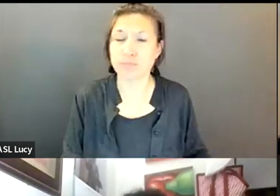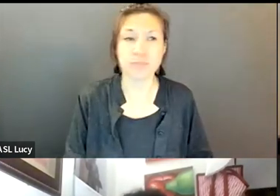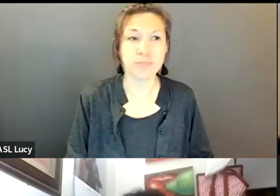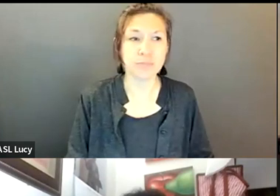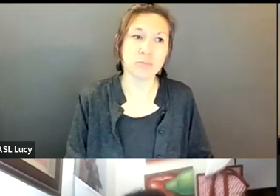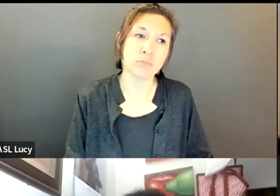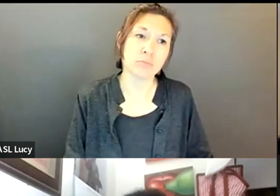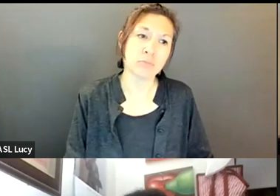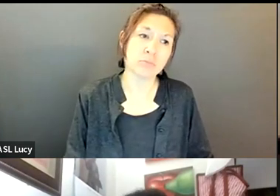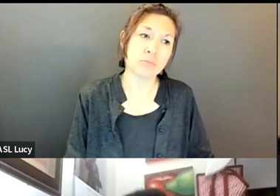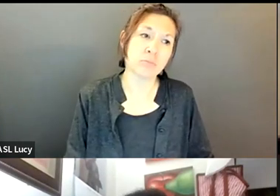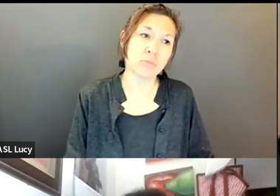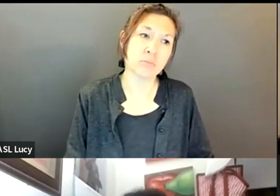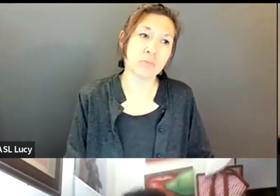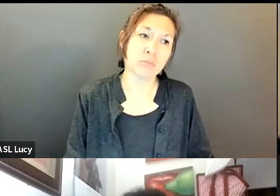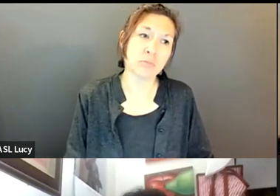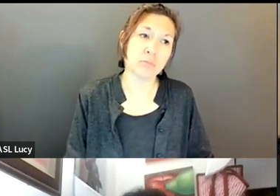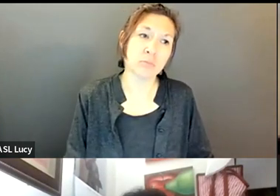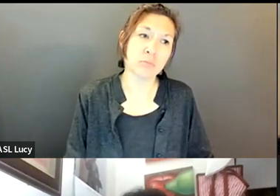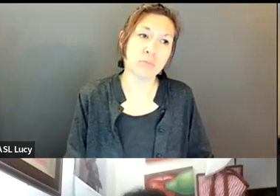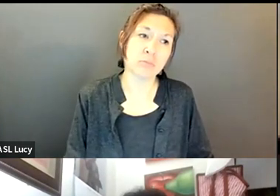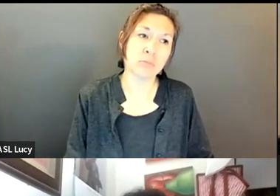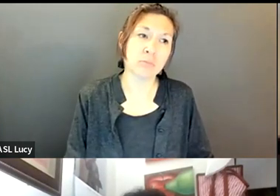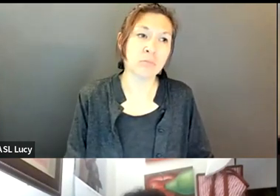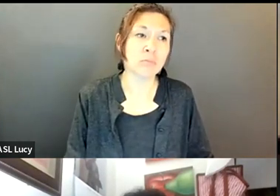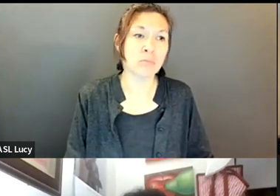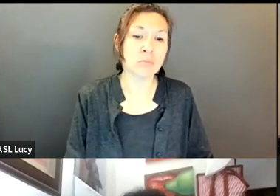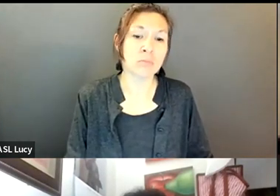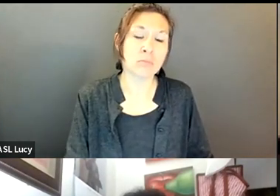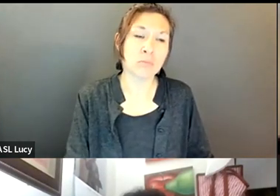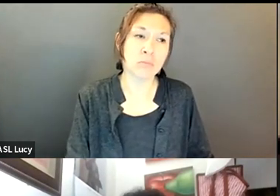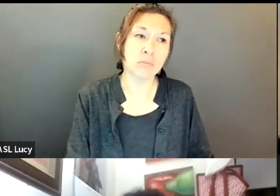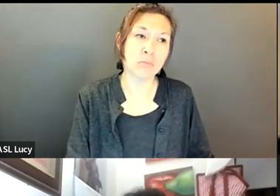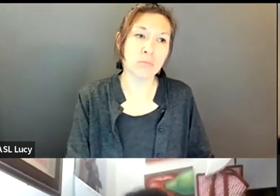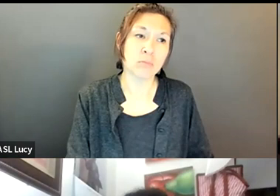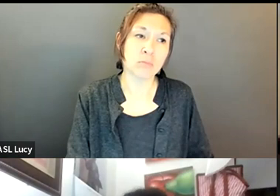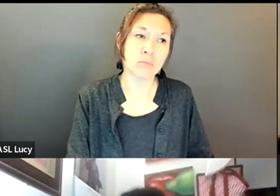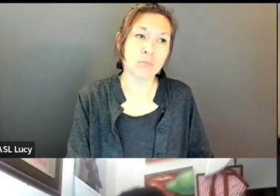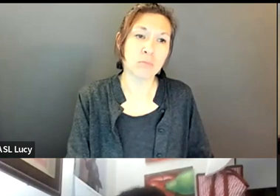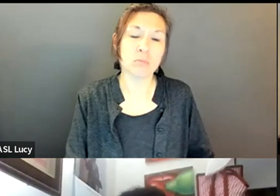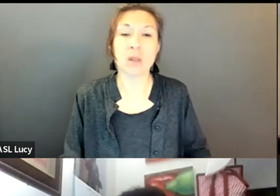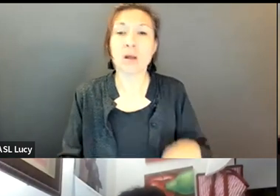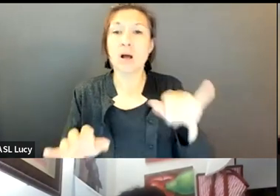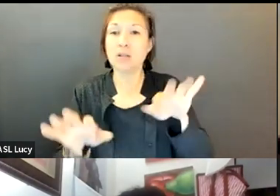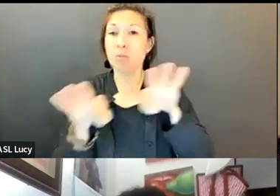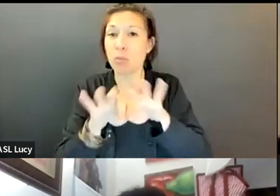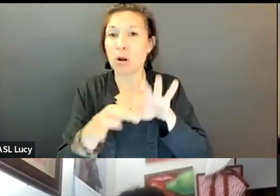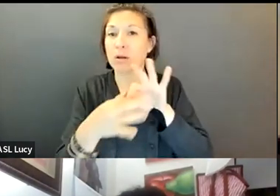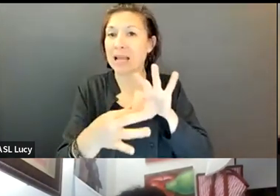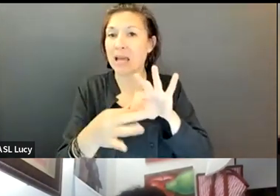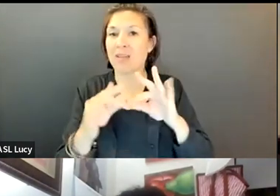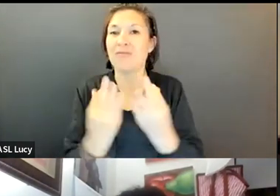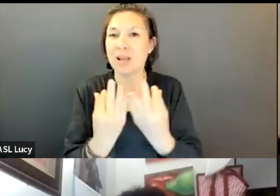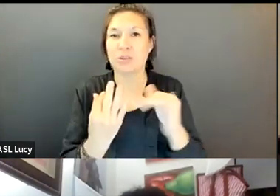also can't lose sight of the fact that it's imperative that we create connection with families as well that